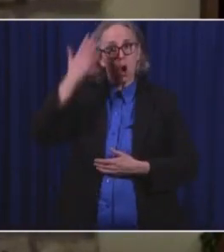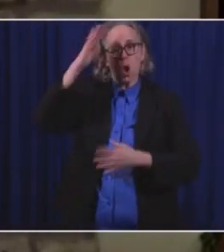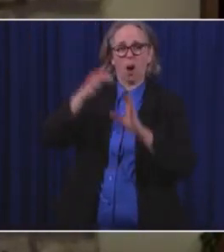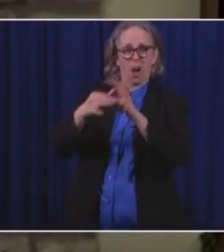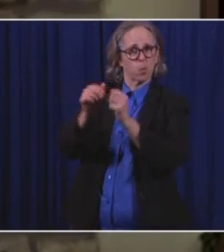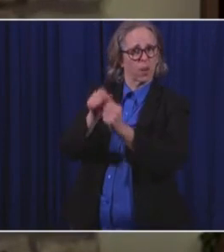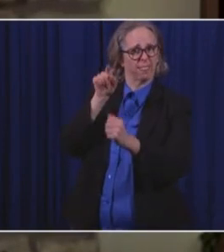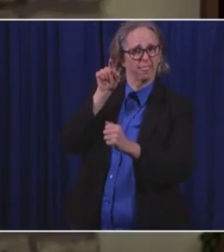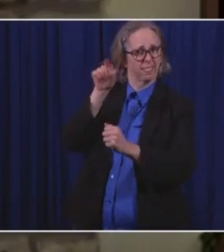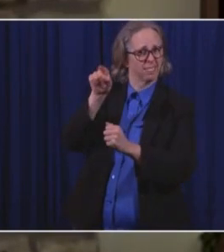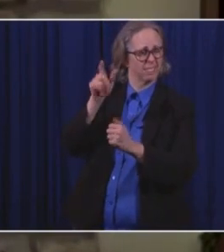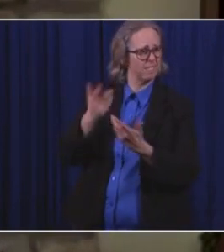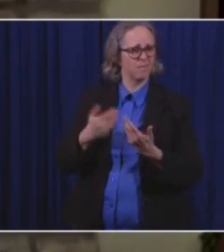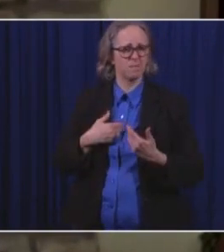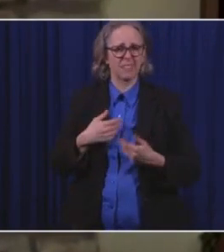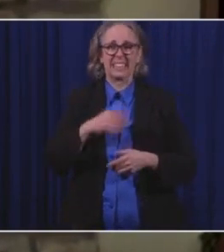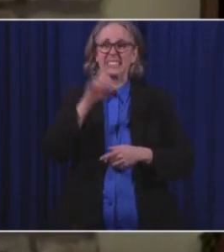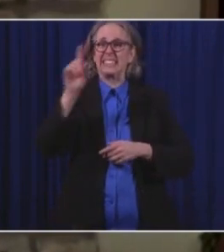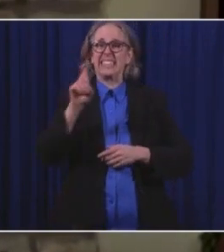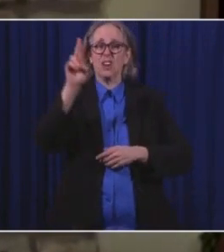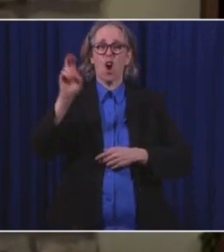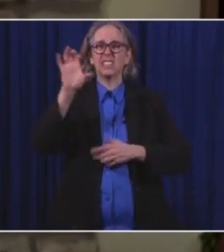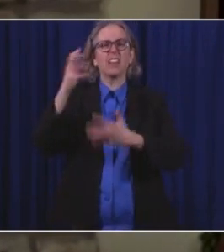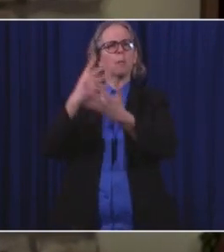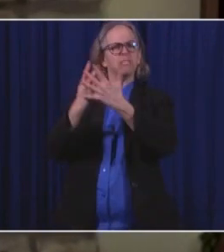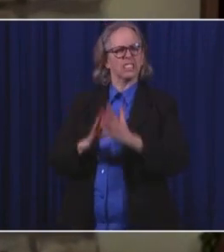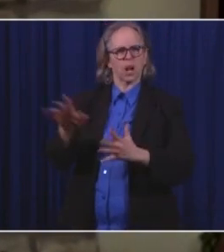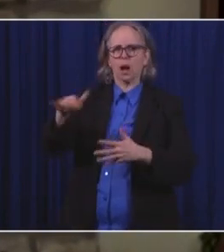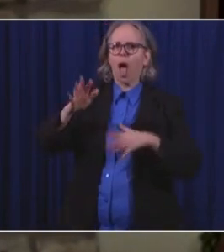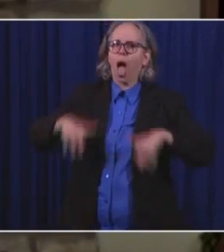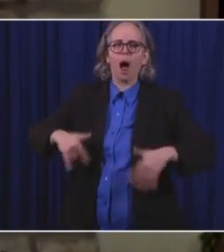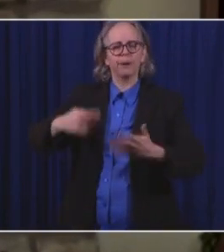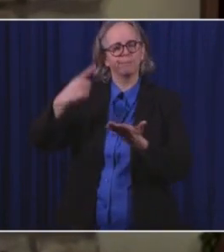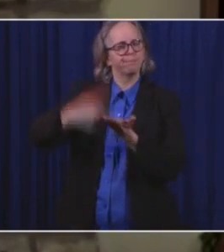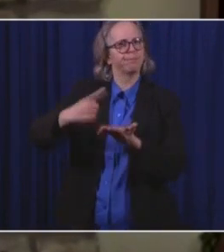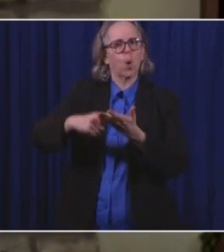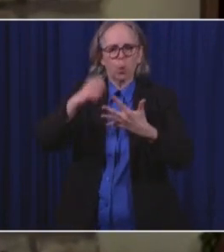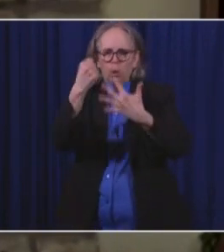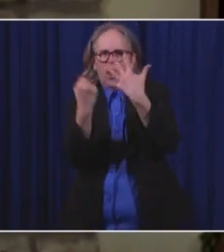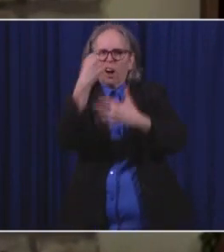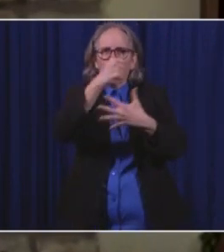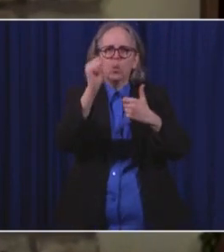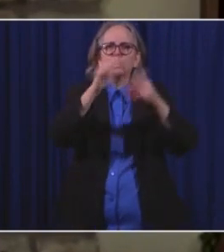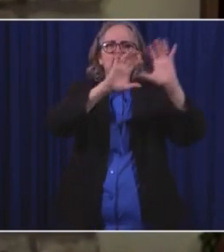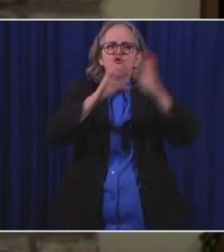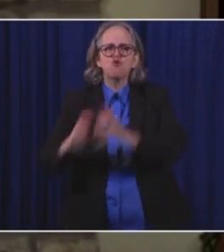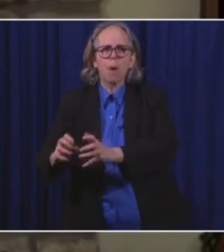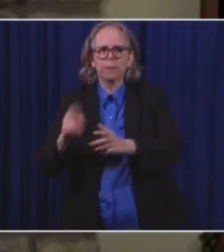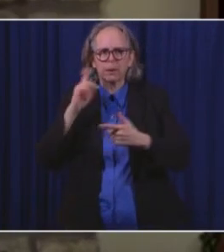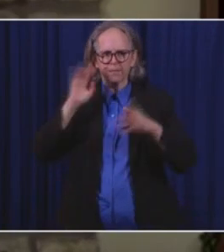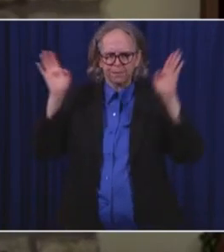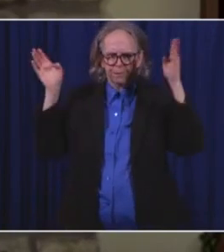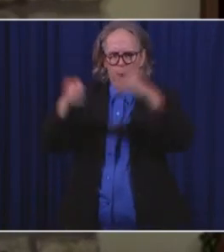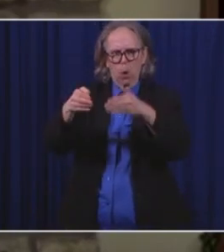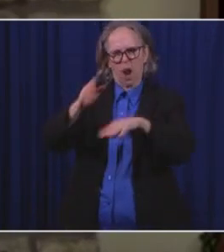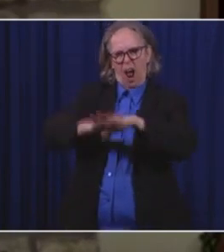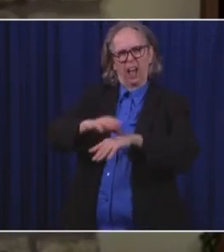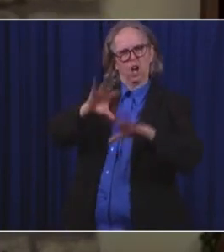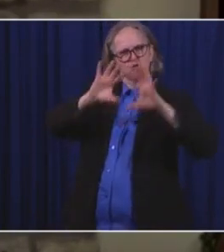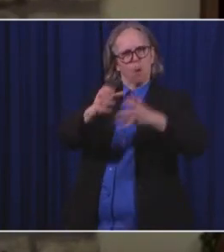A1. But we will be doing that, and as soon as we do that, we certainly will make that public for